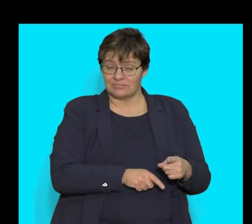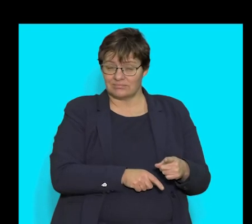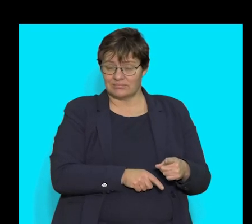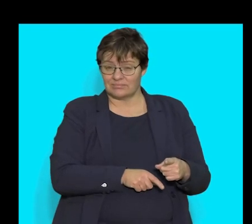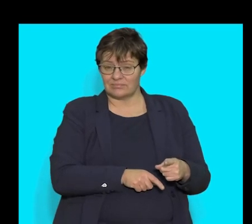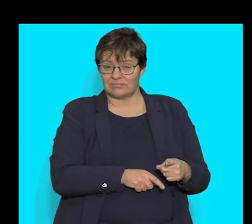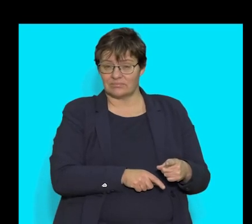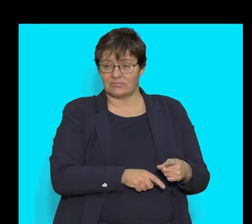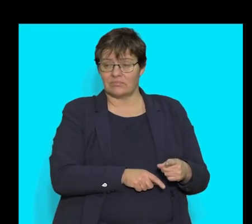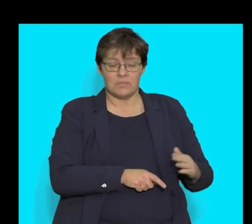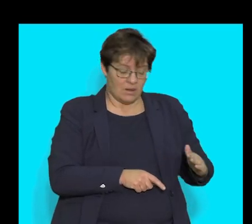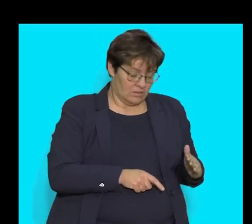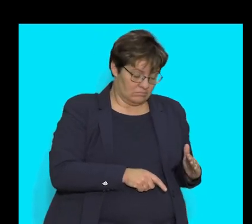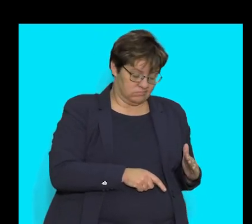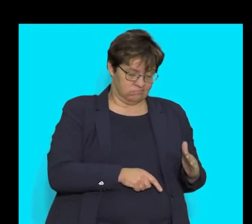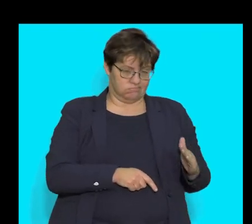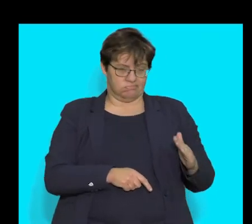is increasing